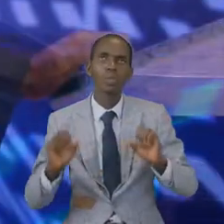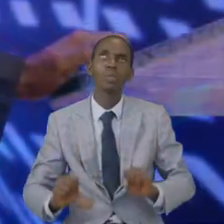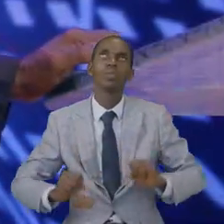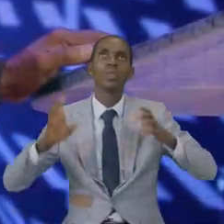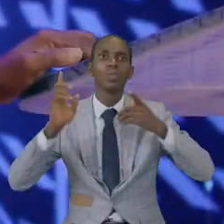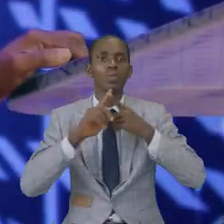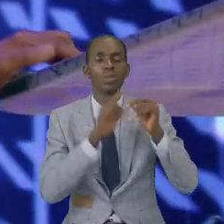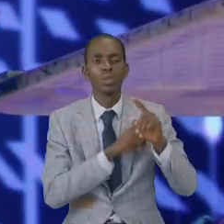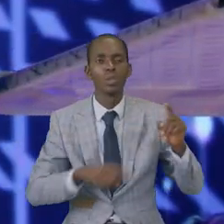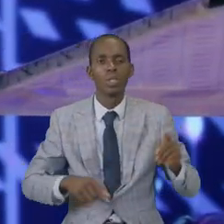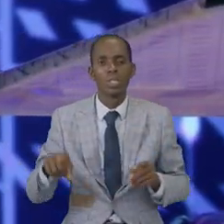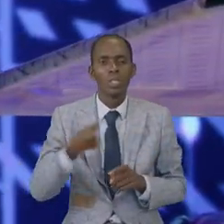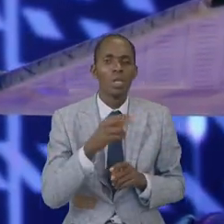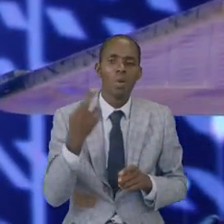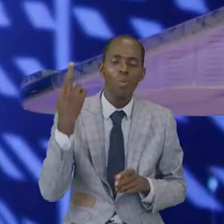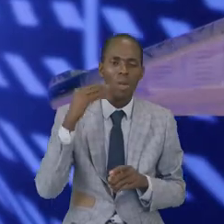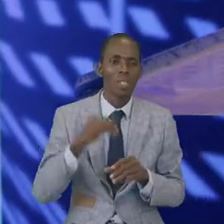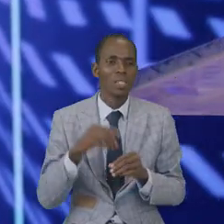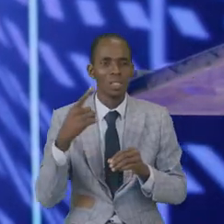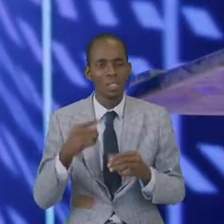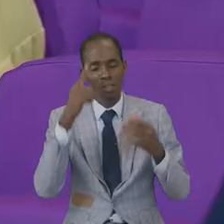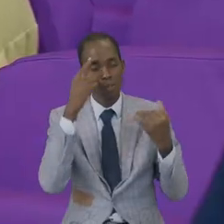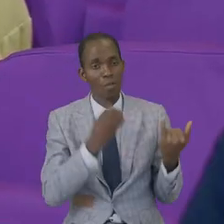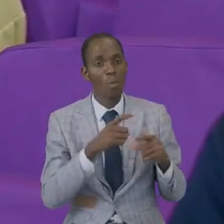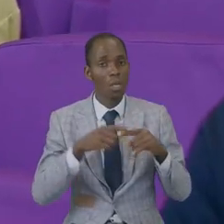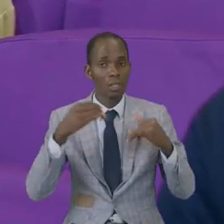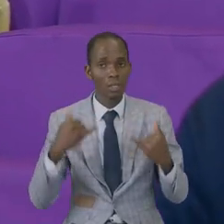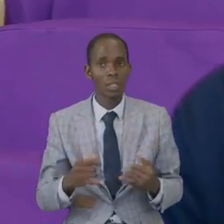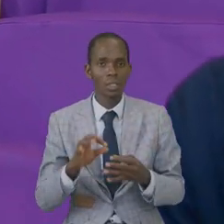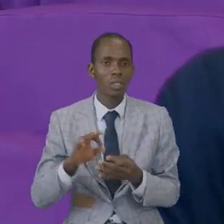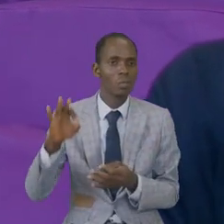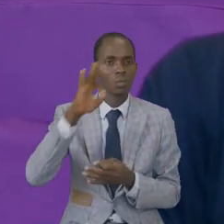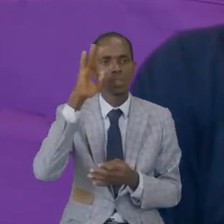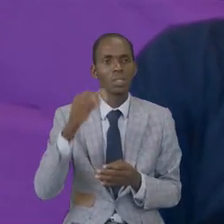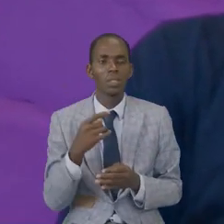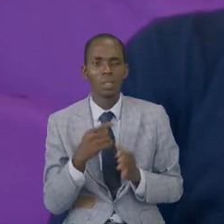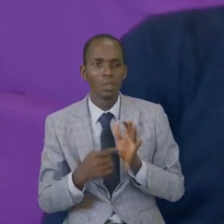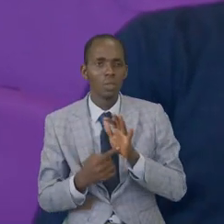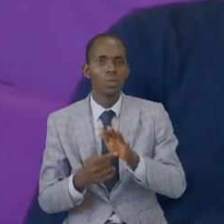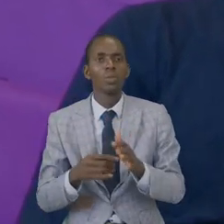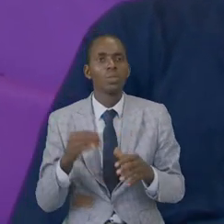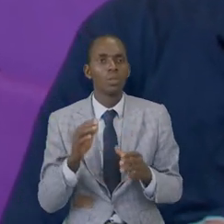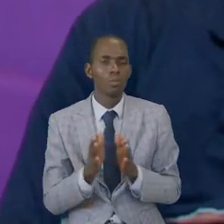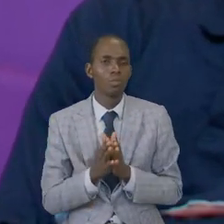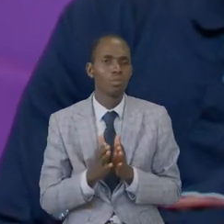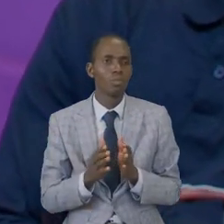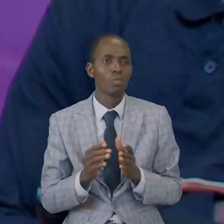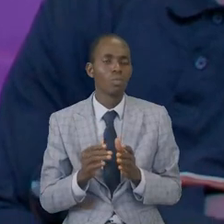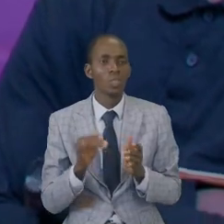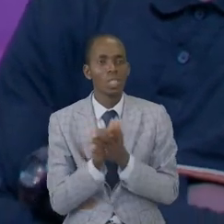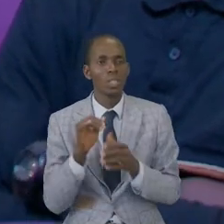the faith, but now the Spirit speaketh expressly that in the latter times some